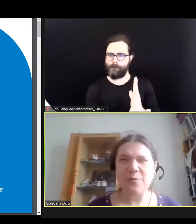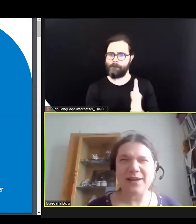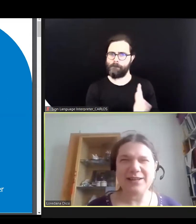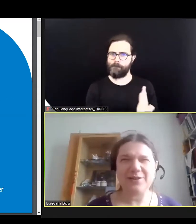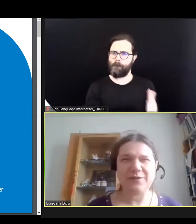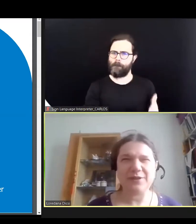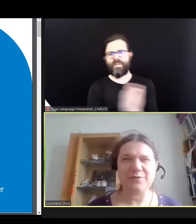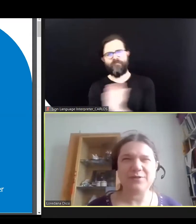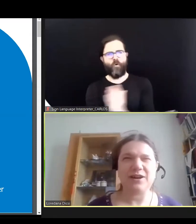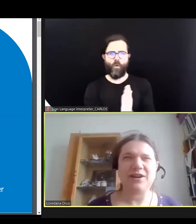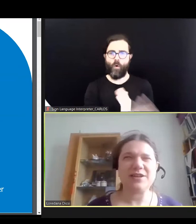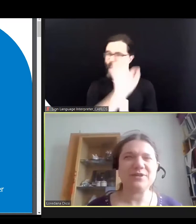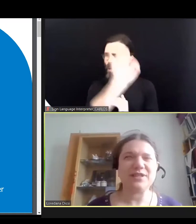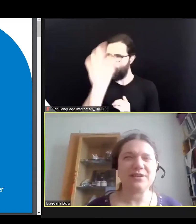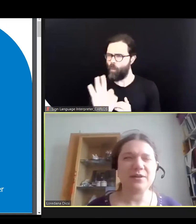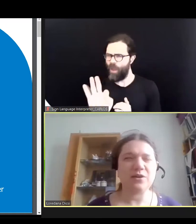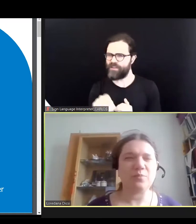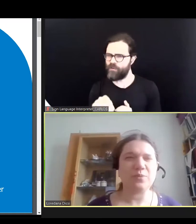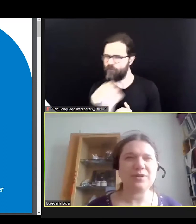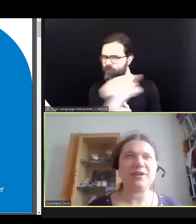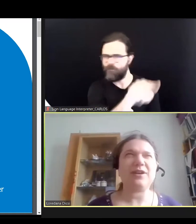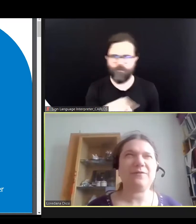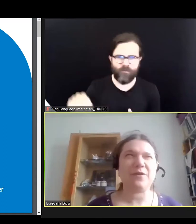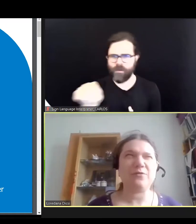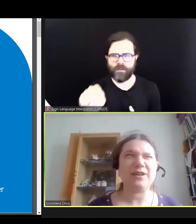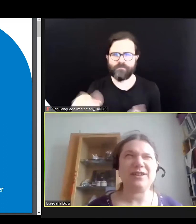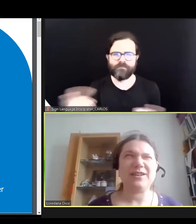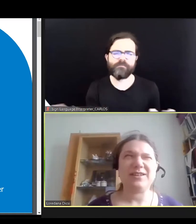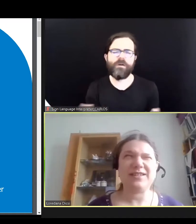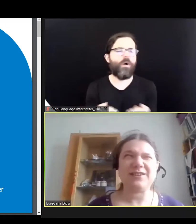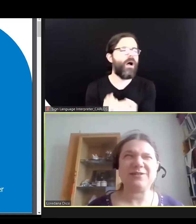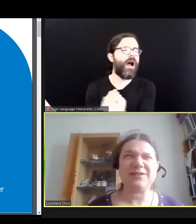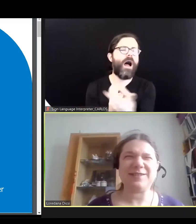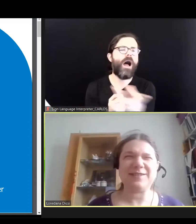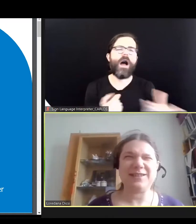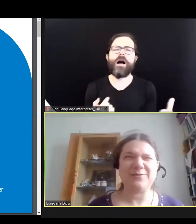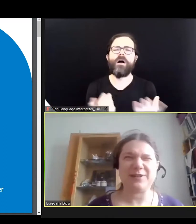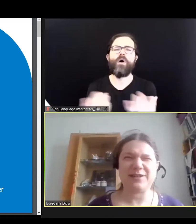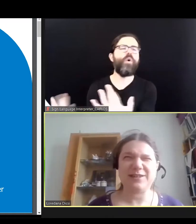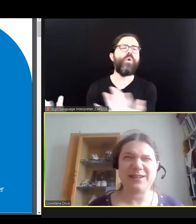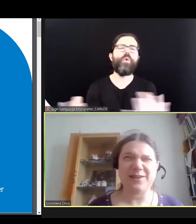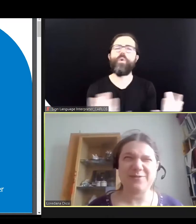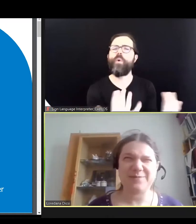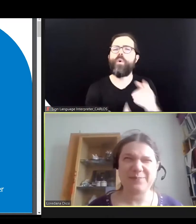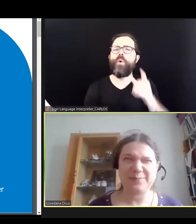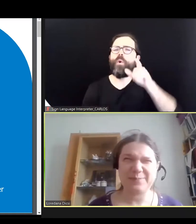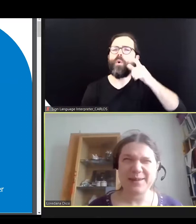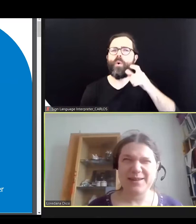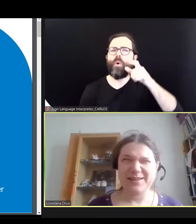How many of you are using computer, phone technologies in a word now?